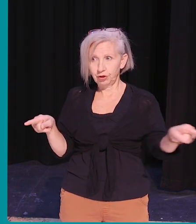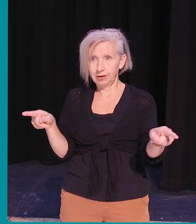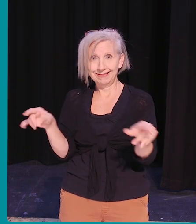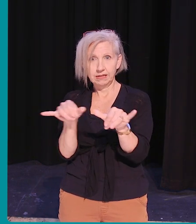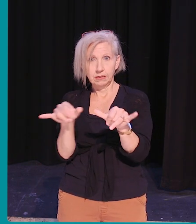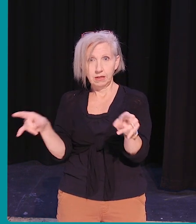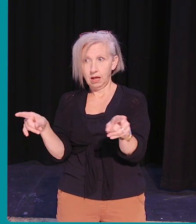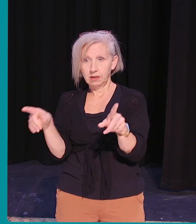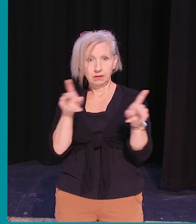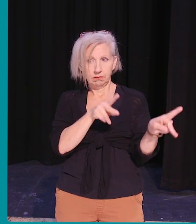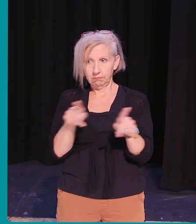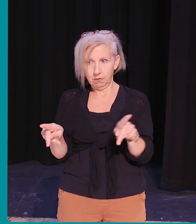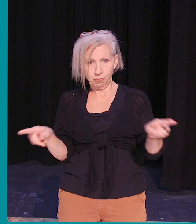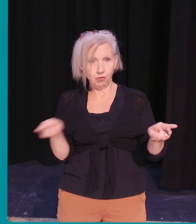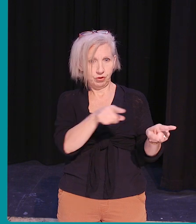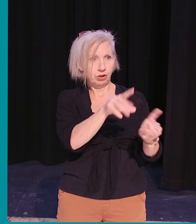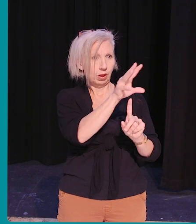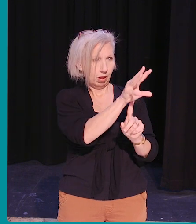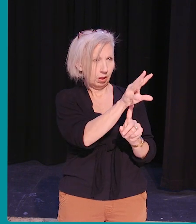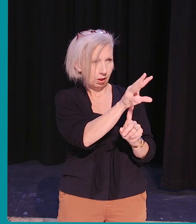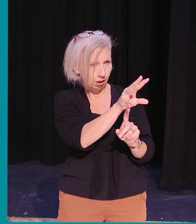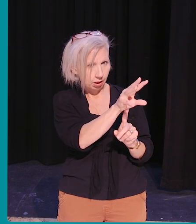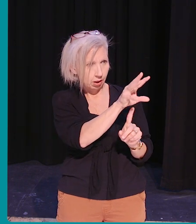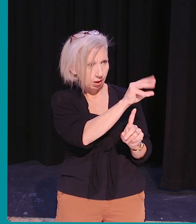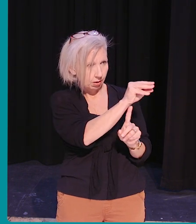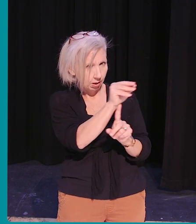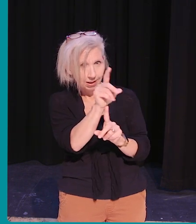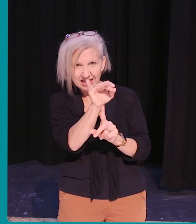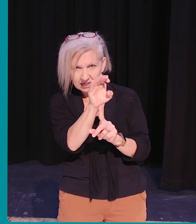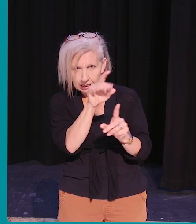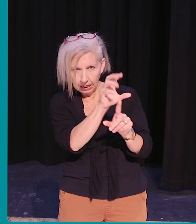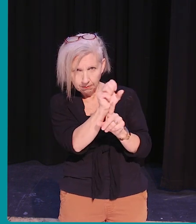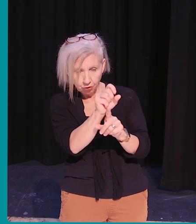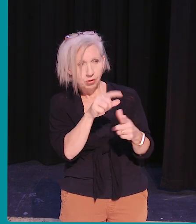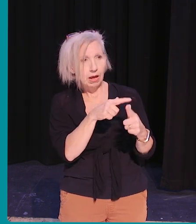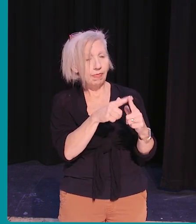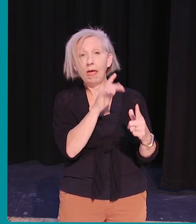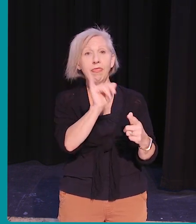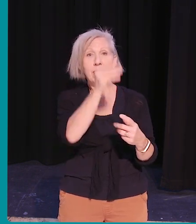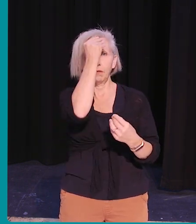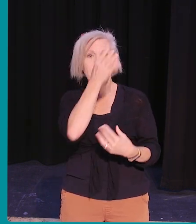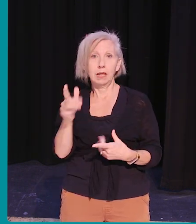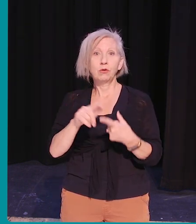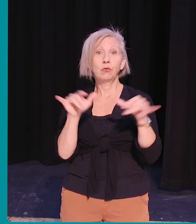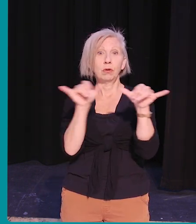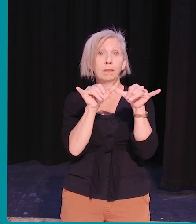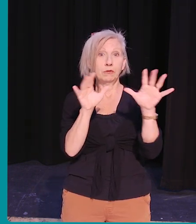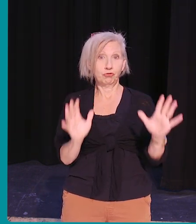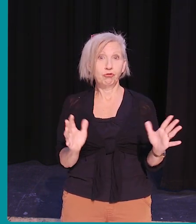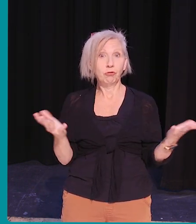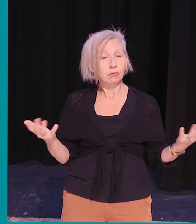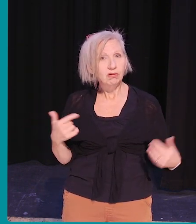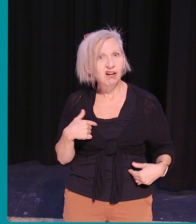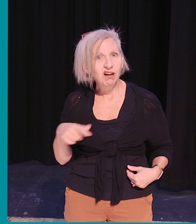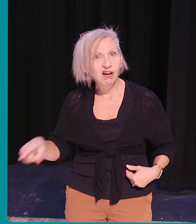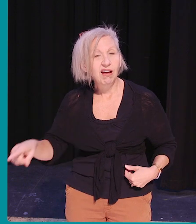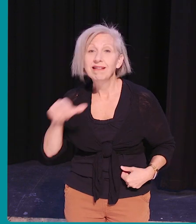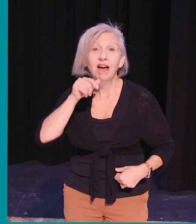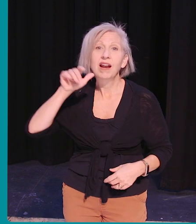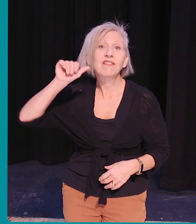A kids, like your C- kids, right? Doing good stuff, right? Story number 2 is about frogs. So this